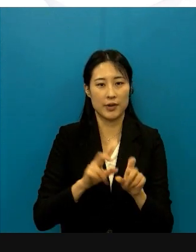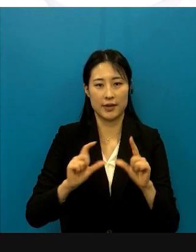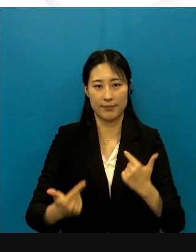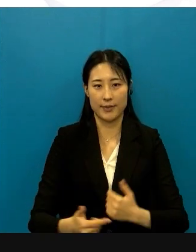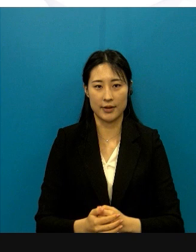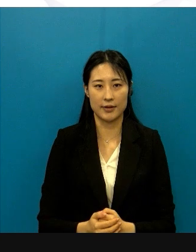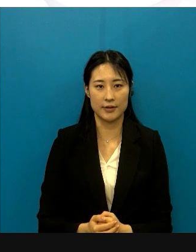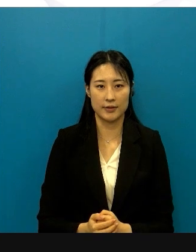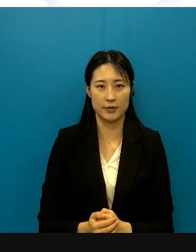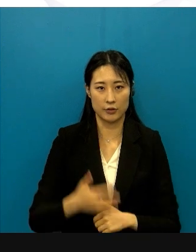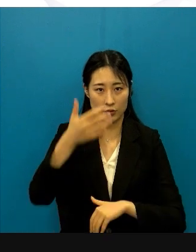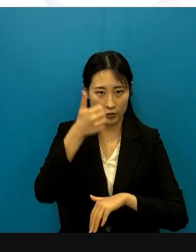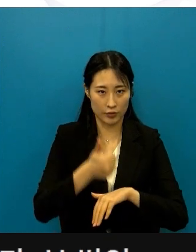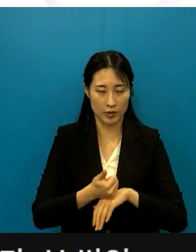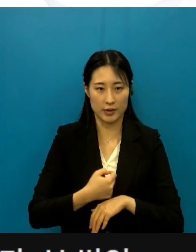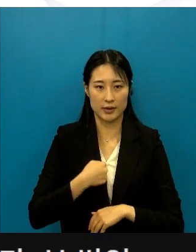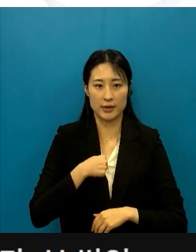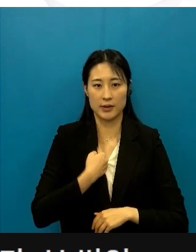strong